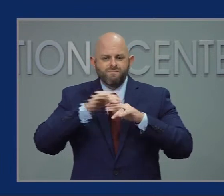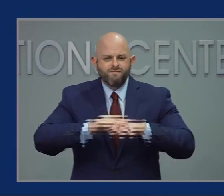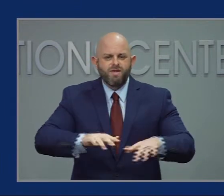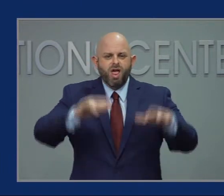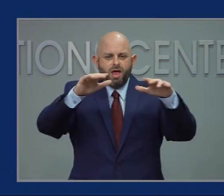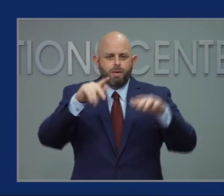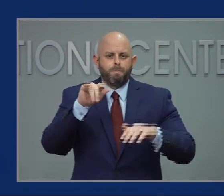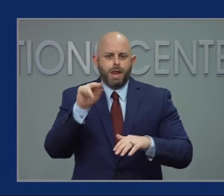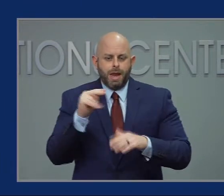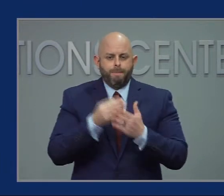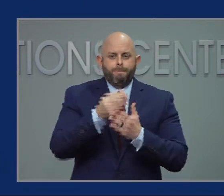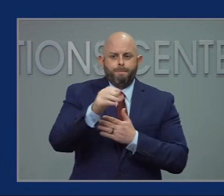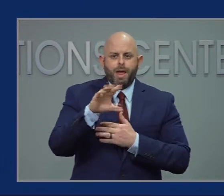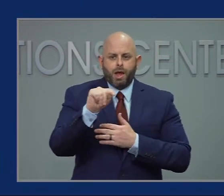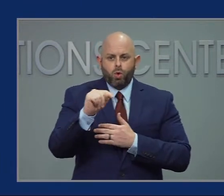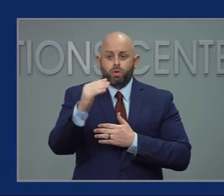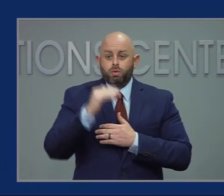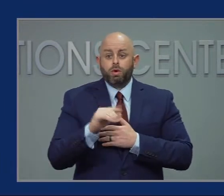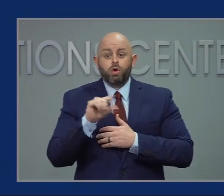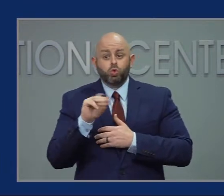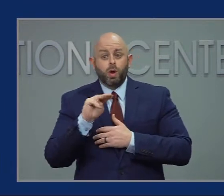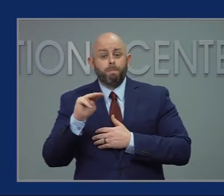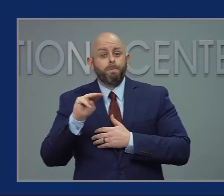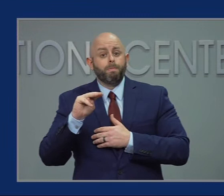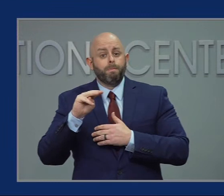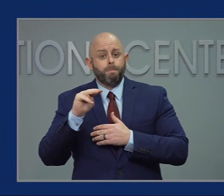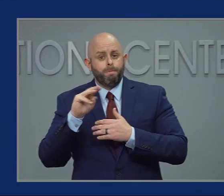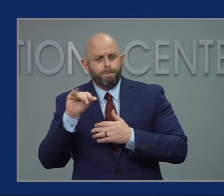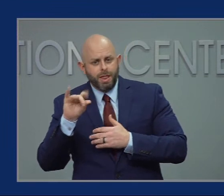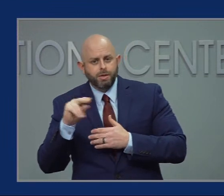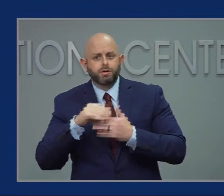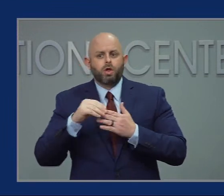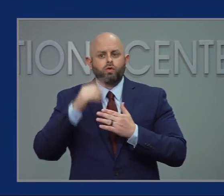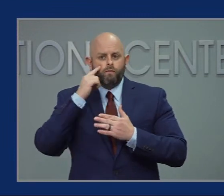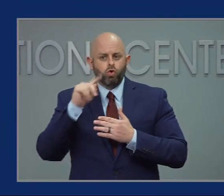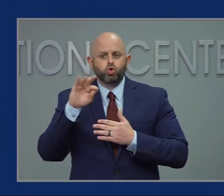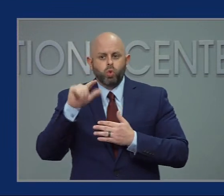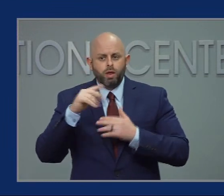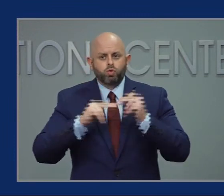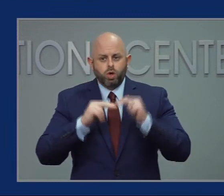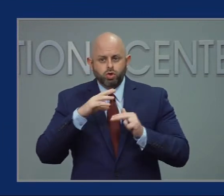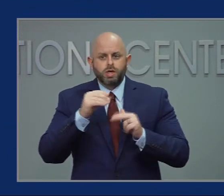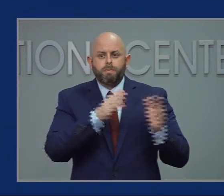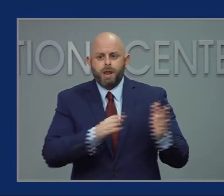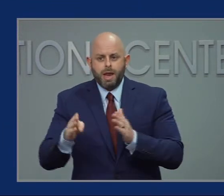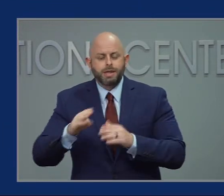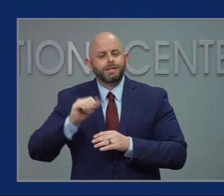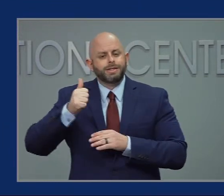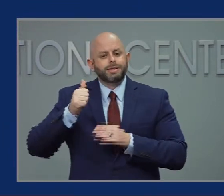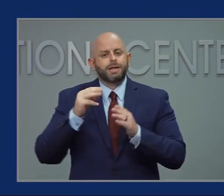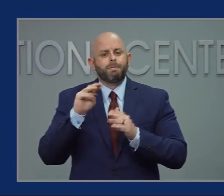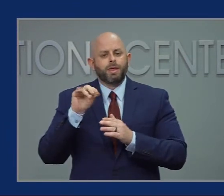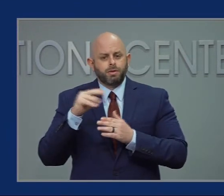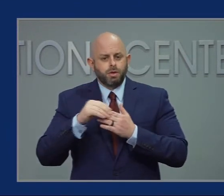million for trail construction and planning, and $10 million for farmland preservation.